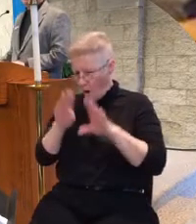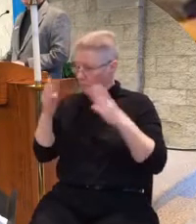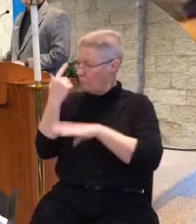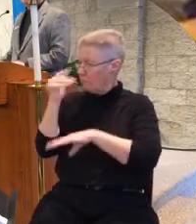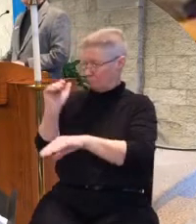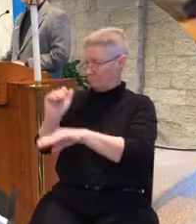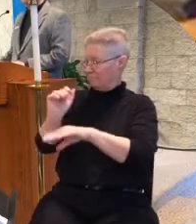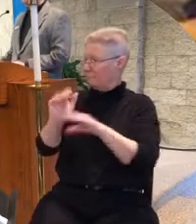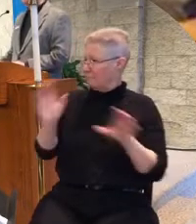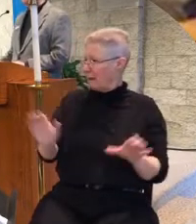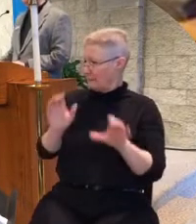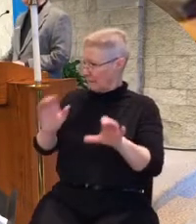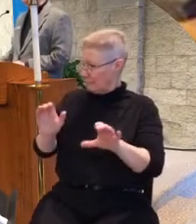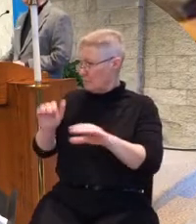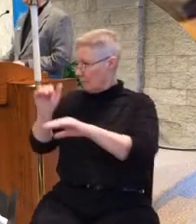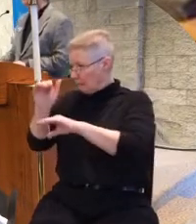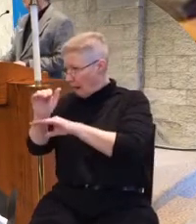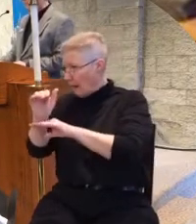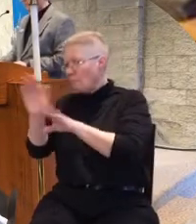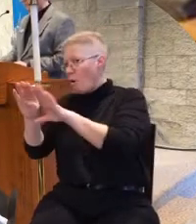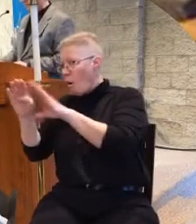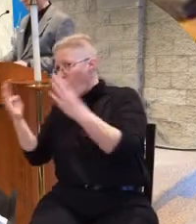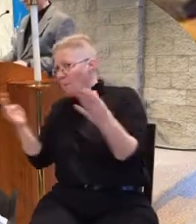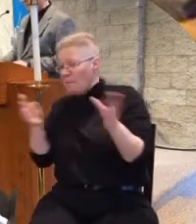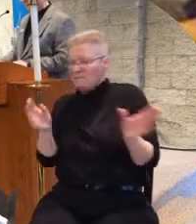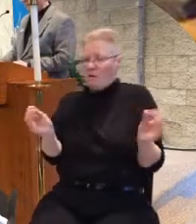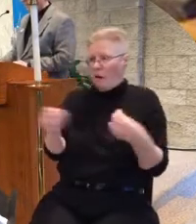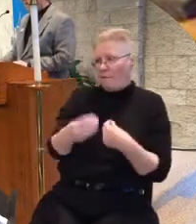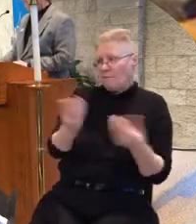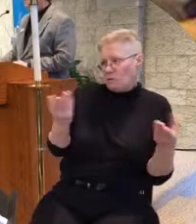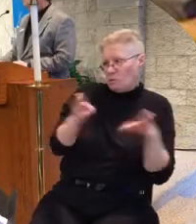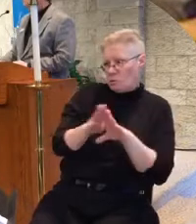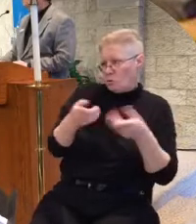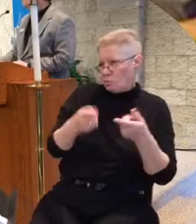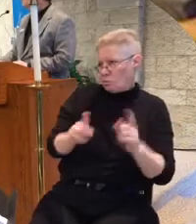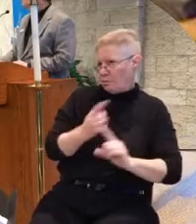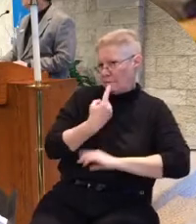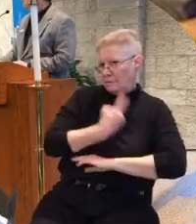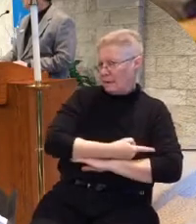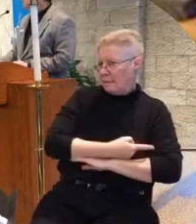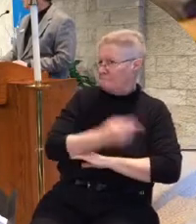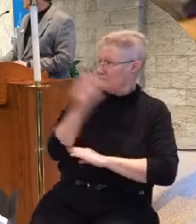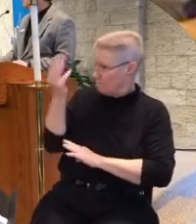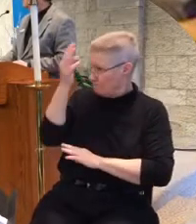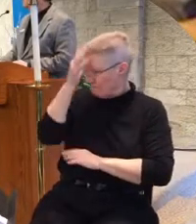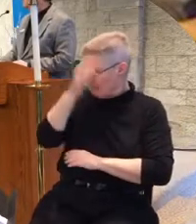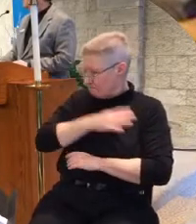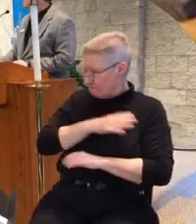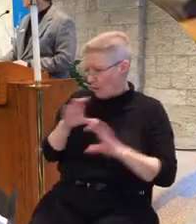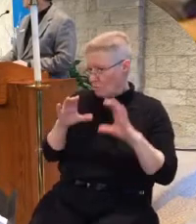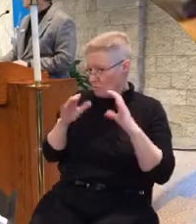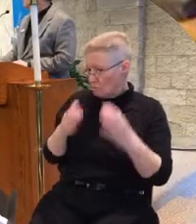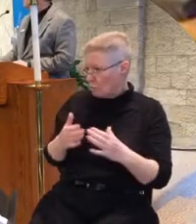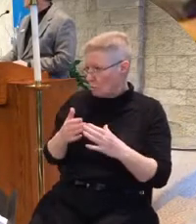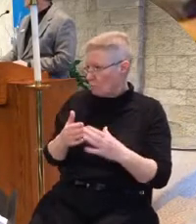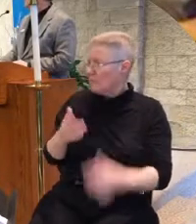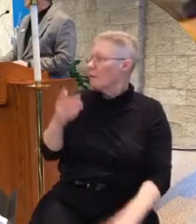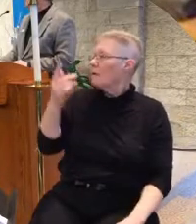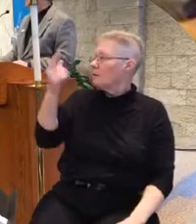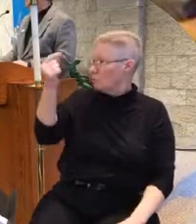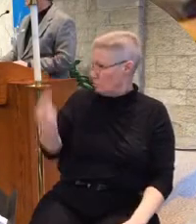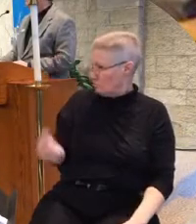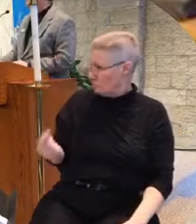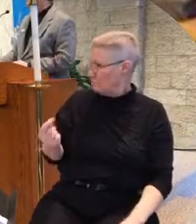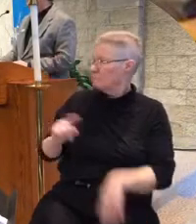So the church is open in the evening. The office is closed during the day. Men's group is Tuesday night at 6:30. Also Tuesday night,